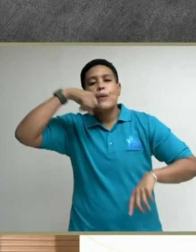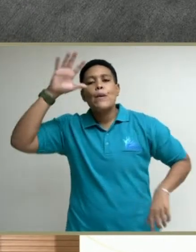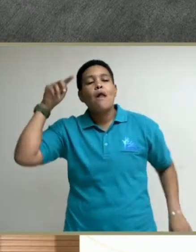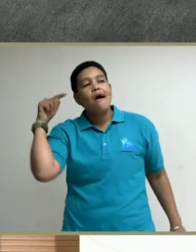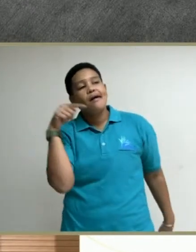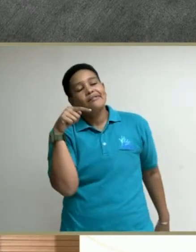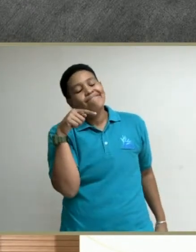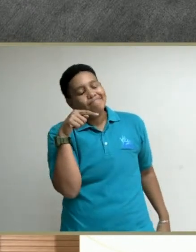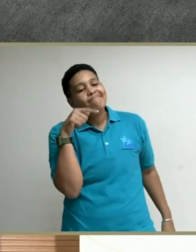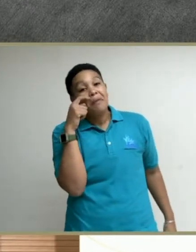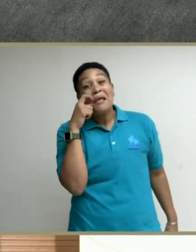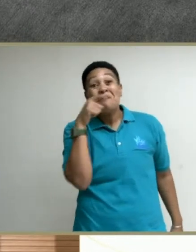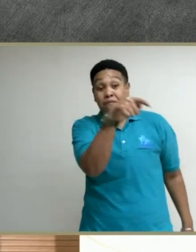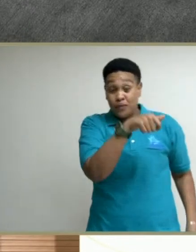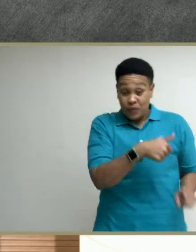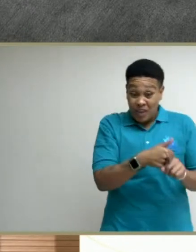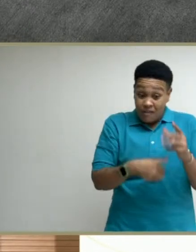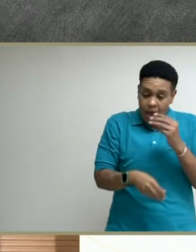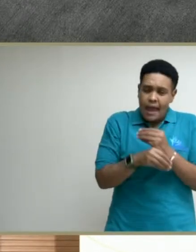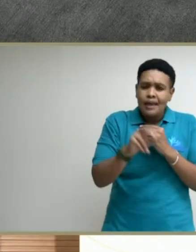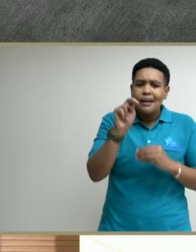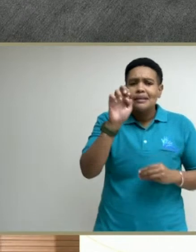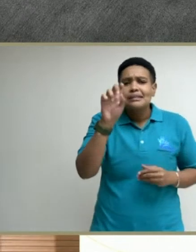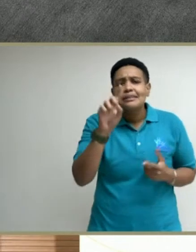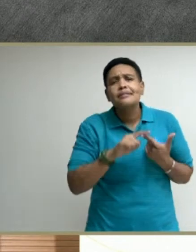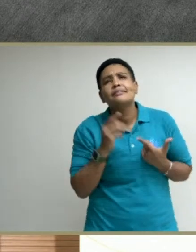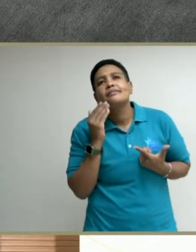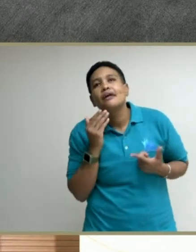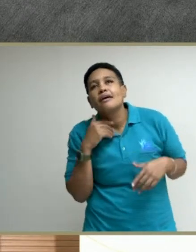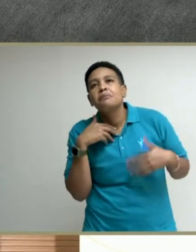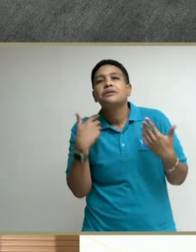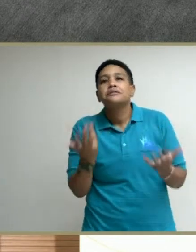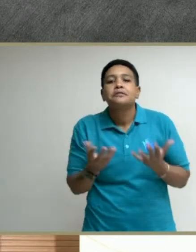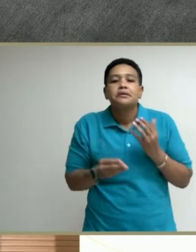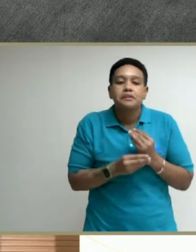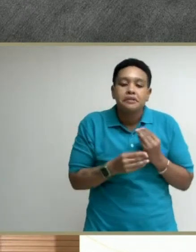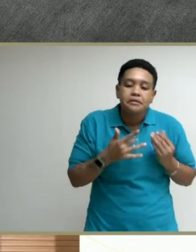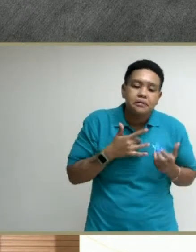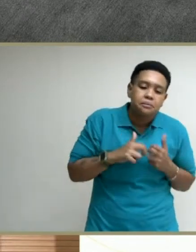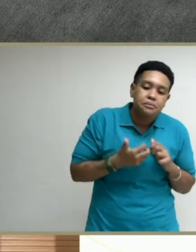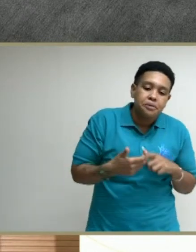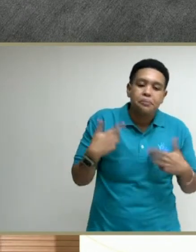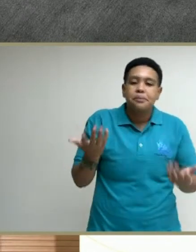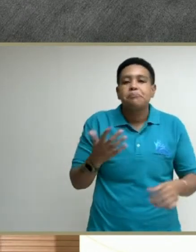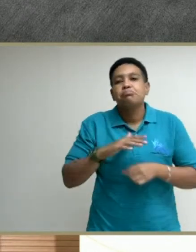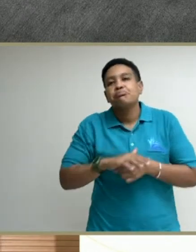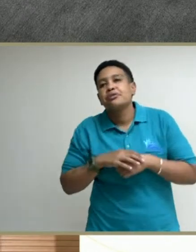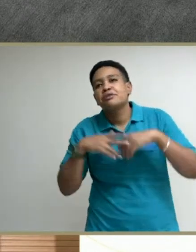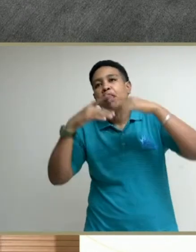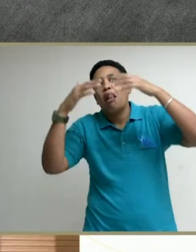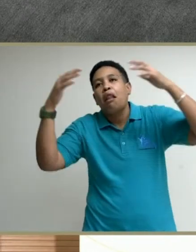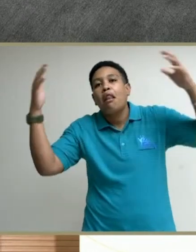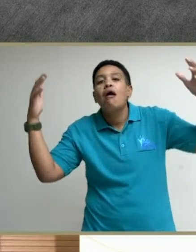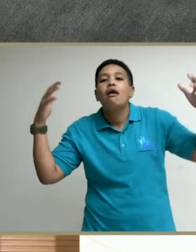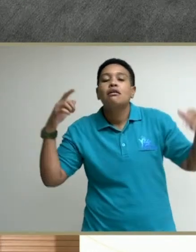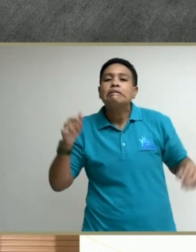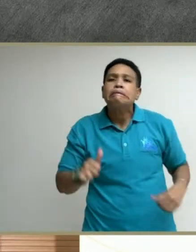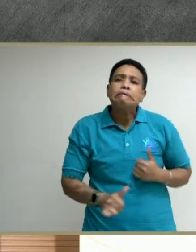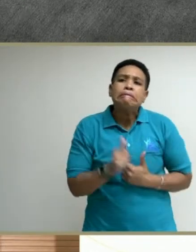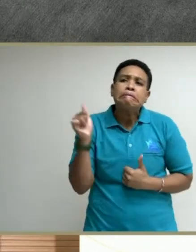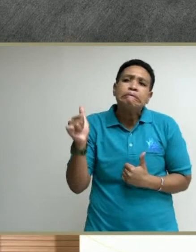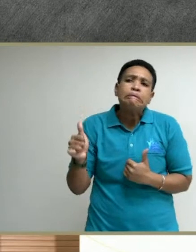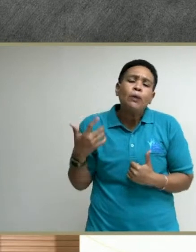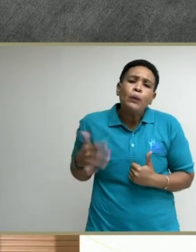persons and those with comorbidities or comorbid illnesses that are at more of a risk for